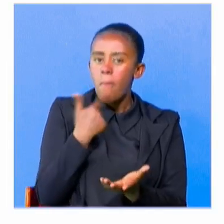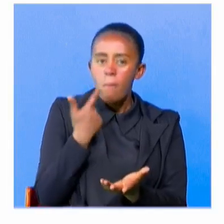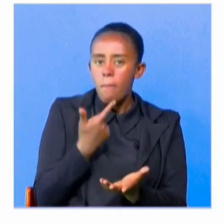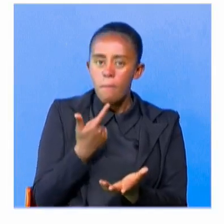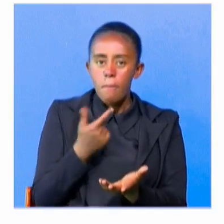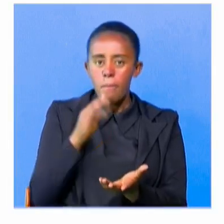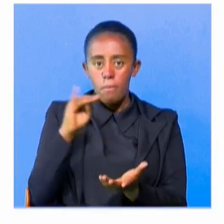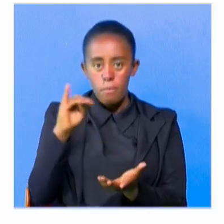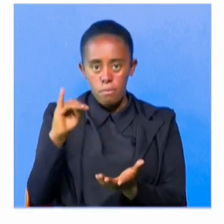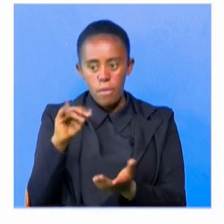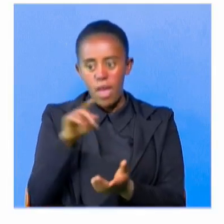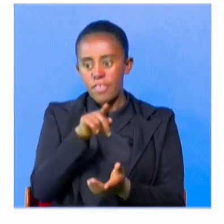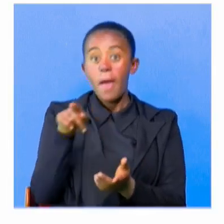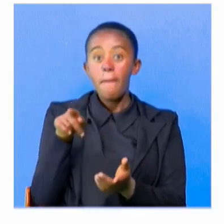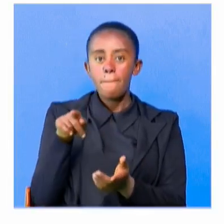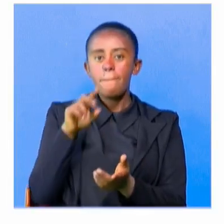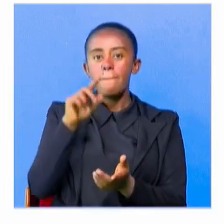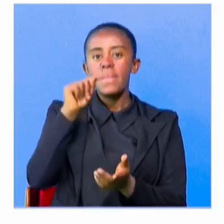By them.